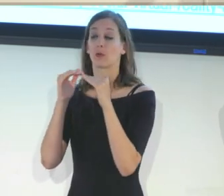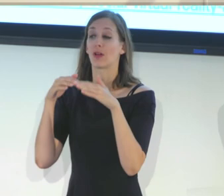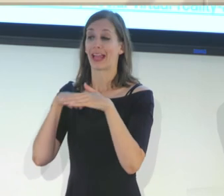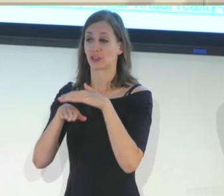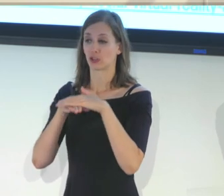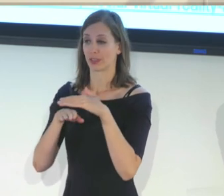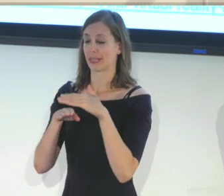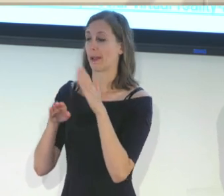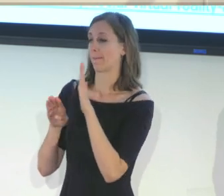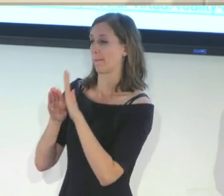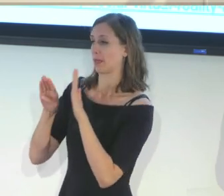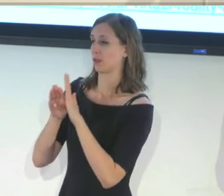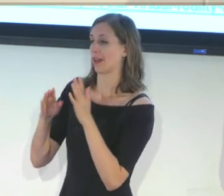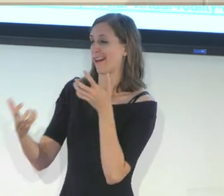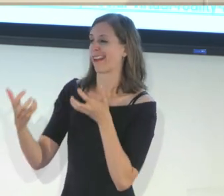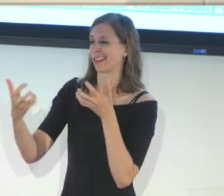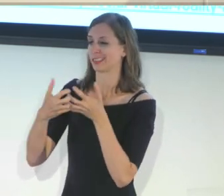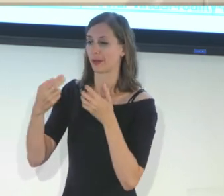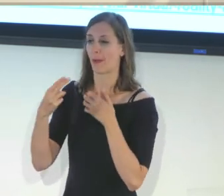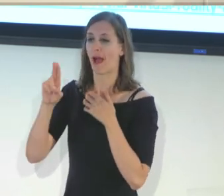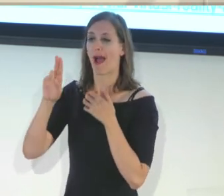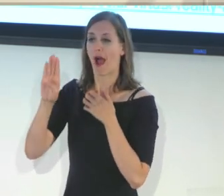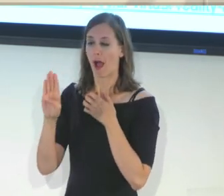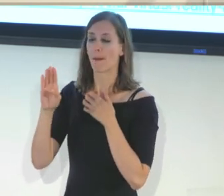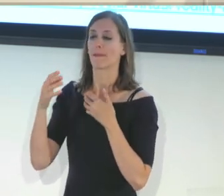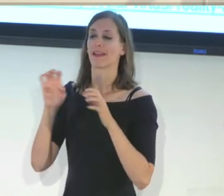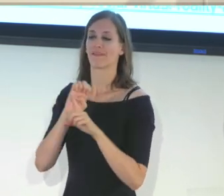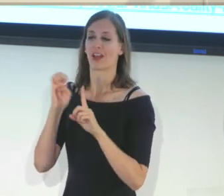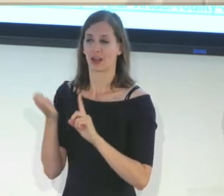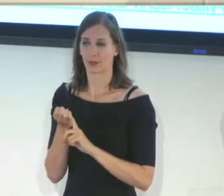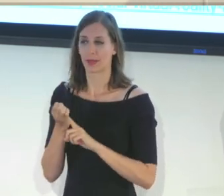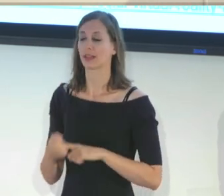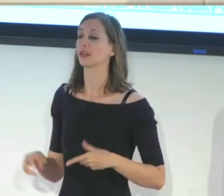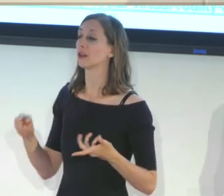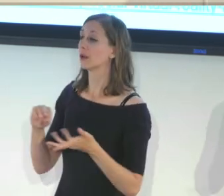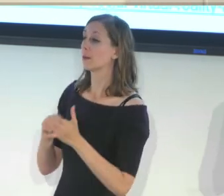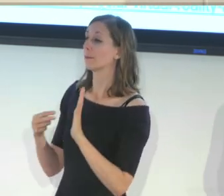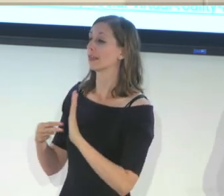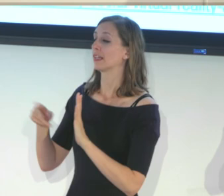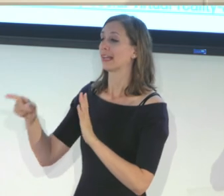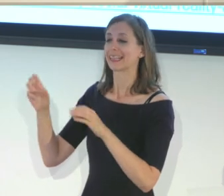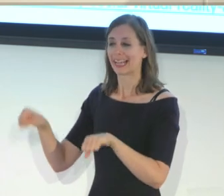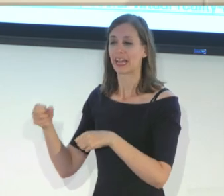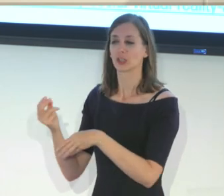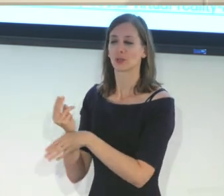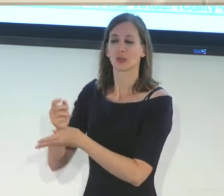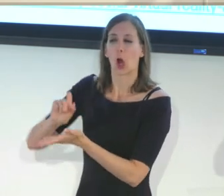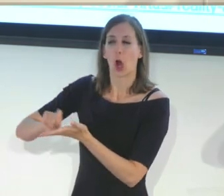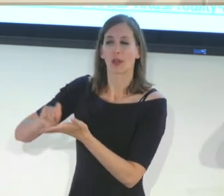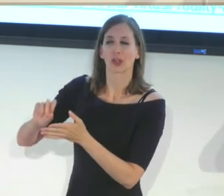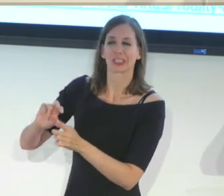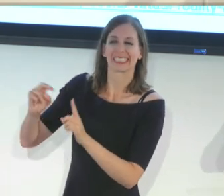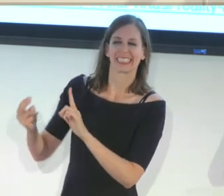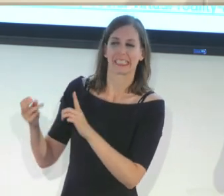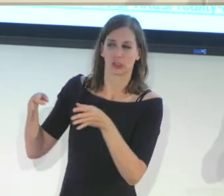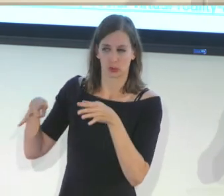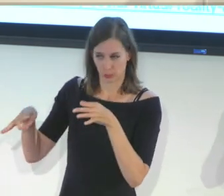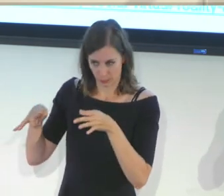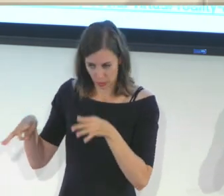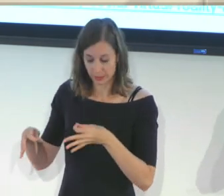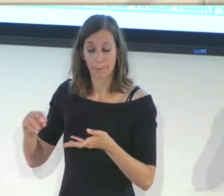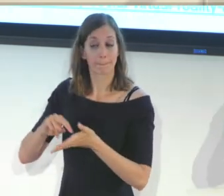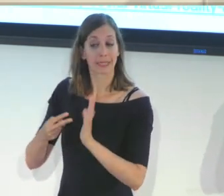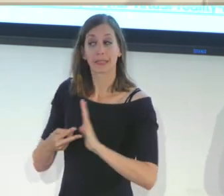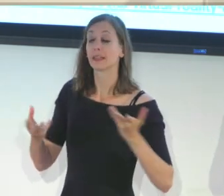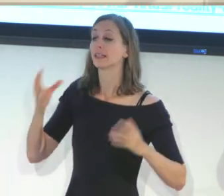client that allowed people to author scene descriptions so that the experience could be